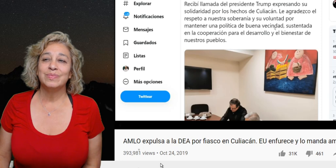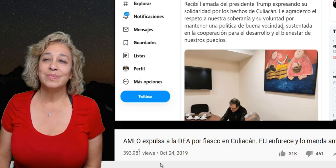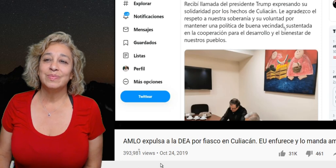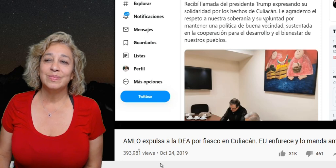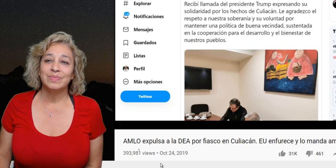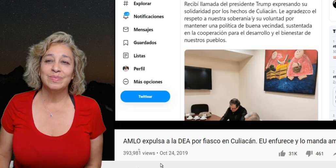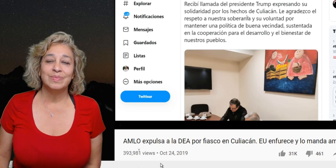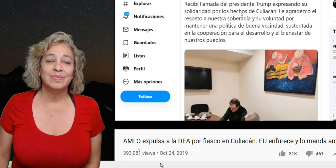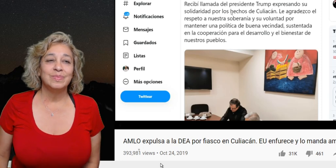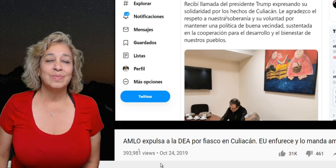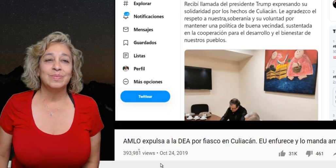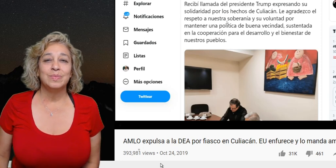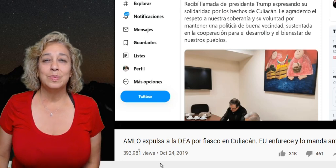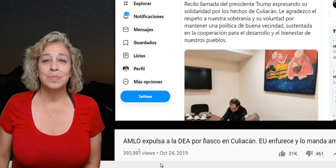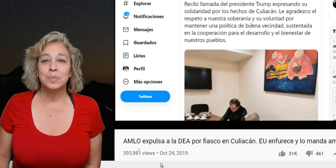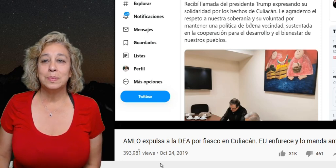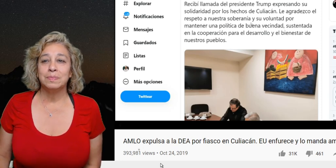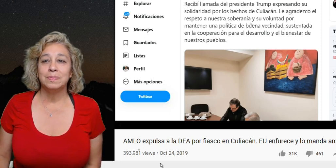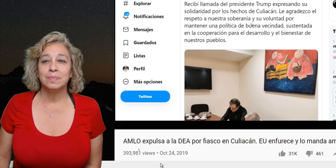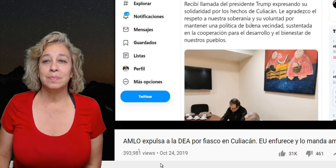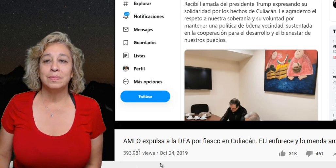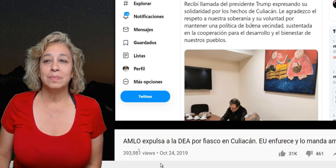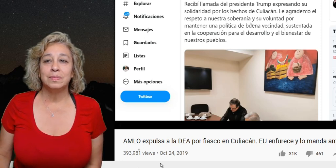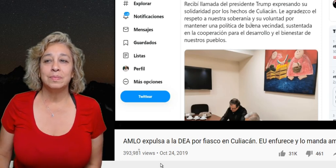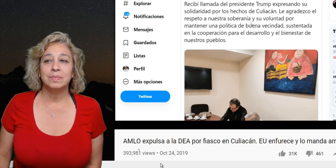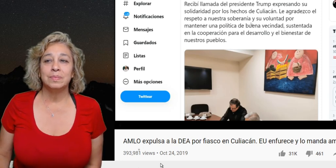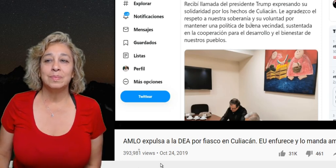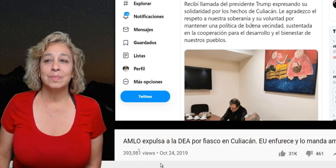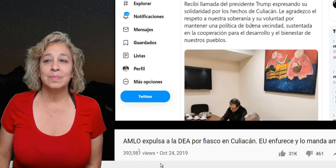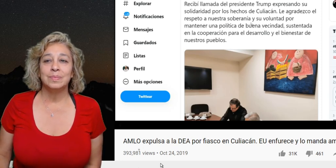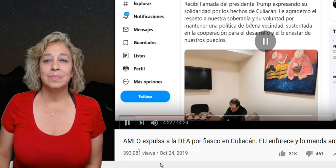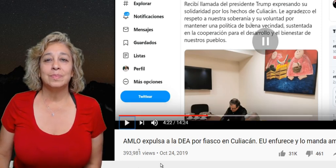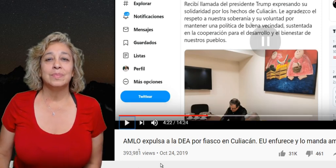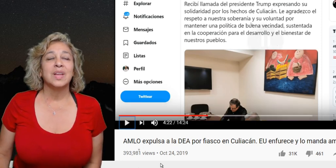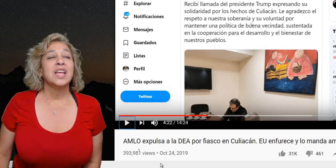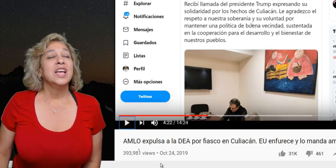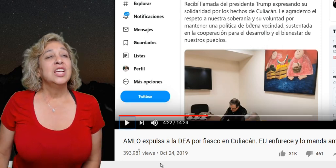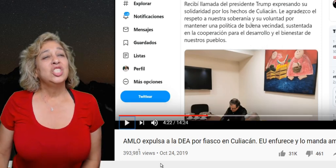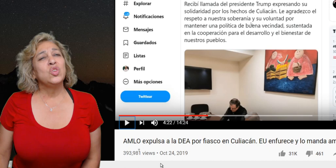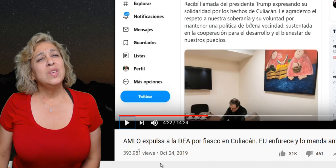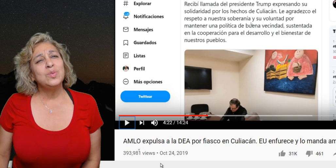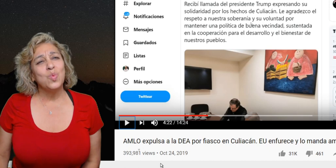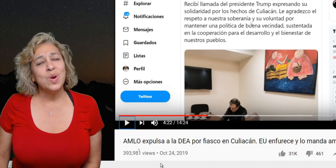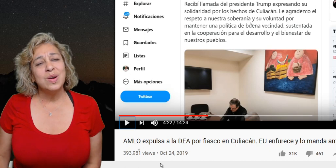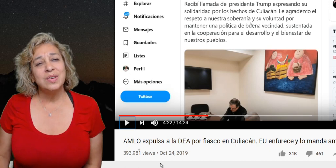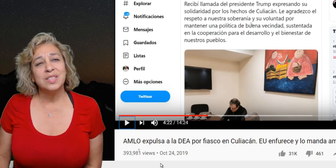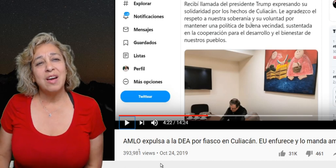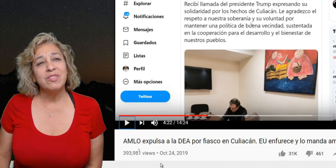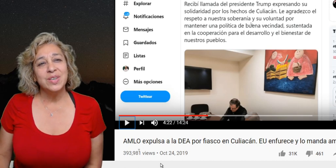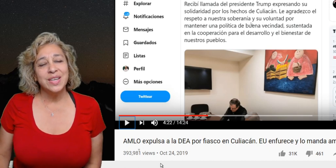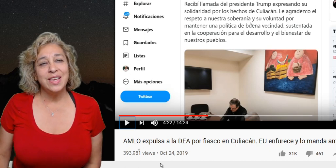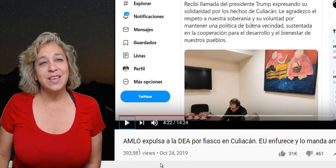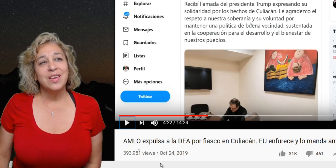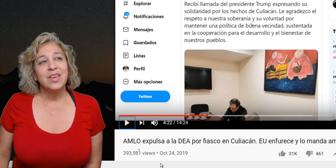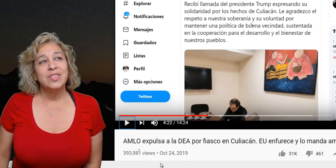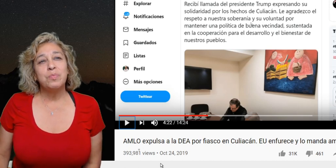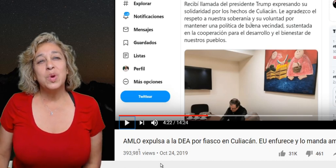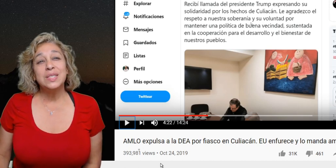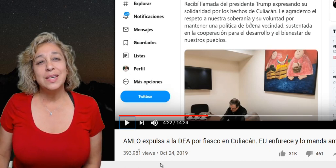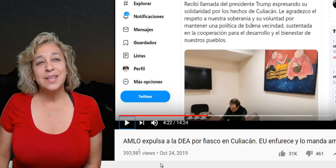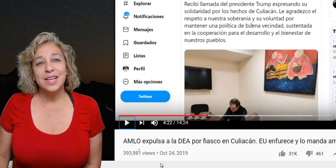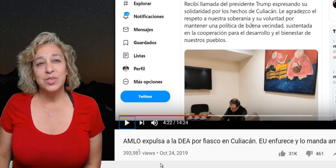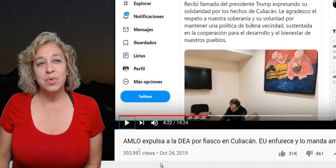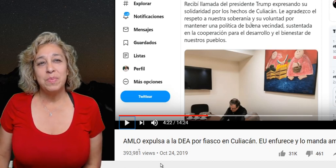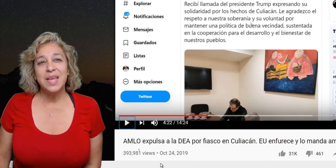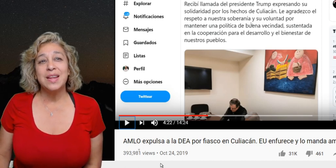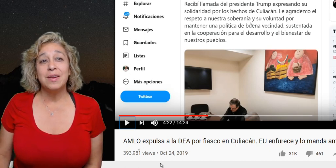buena vecindad. Esta palabra soberanía, el presidente de la mañana le ha repetido una. So this word, sovereignty, the